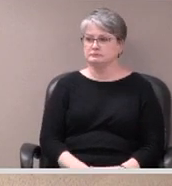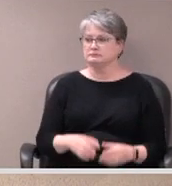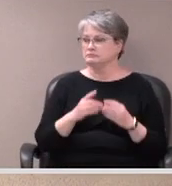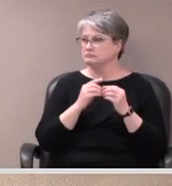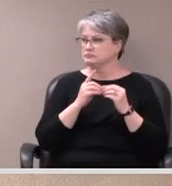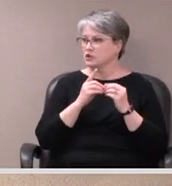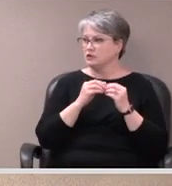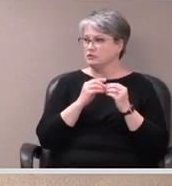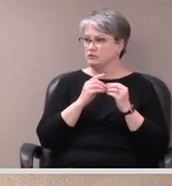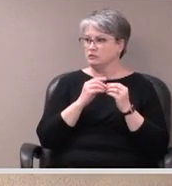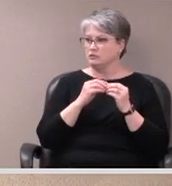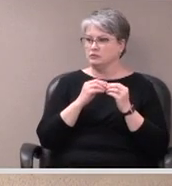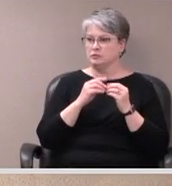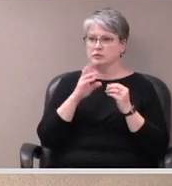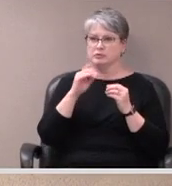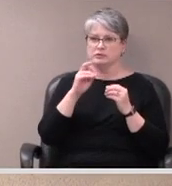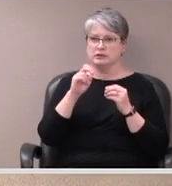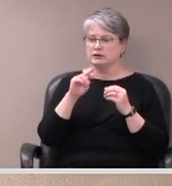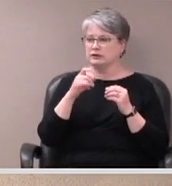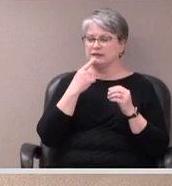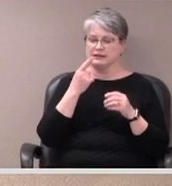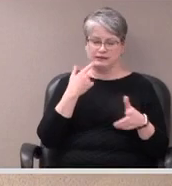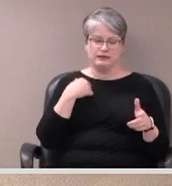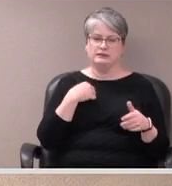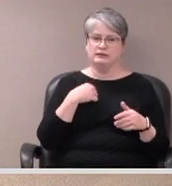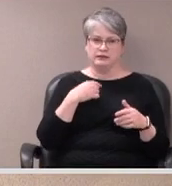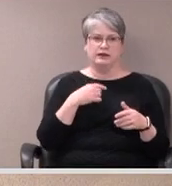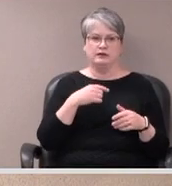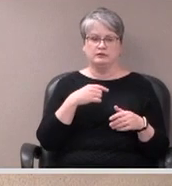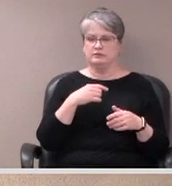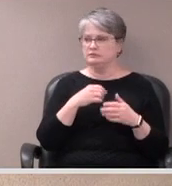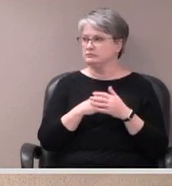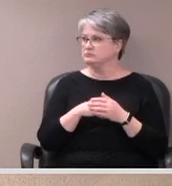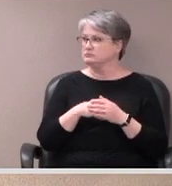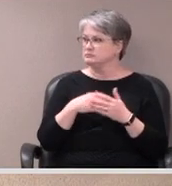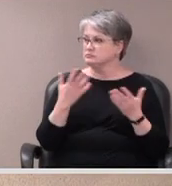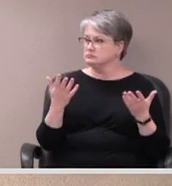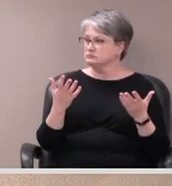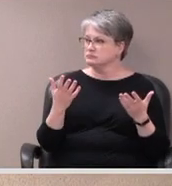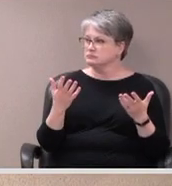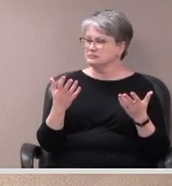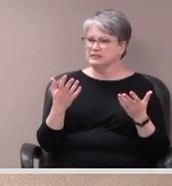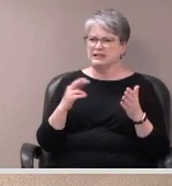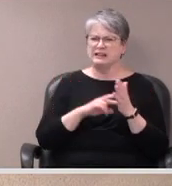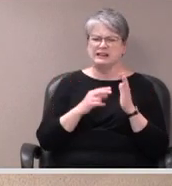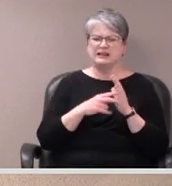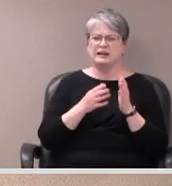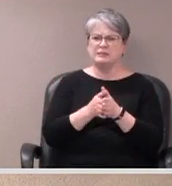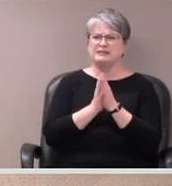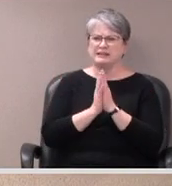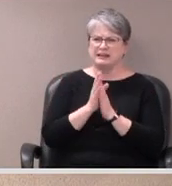Ms. Duncan, and then we're going to call for the acceptance of this. Go ahead. Yes, I just meant to ask about this